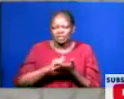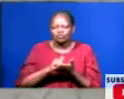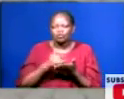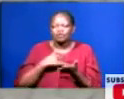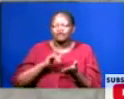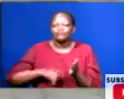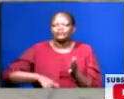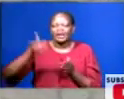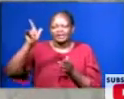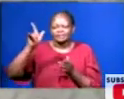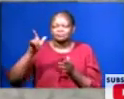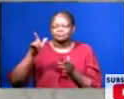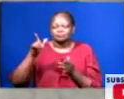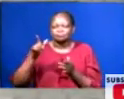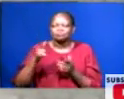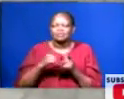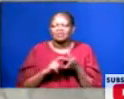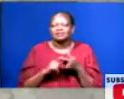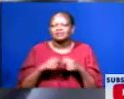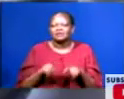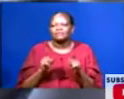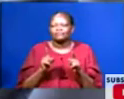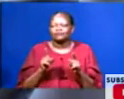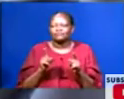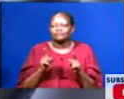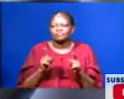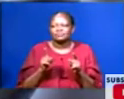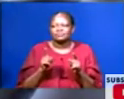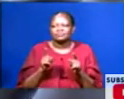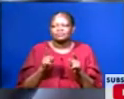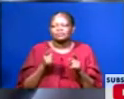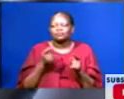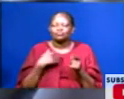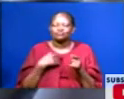flying of aircrafts, he was reluctant to leave his new